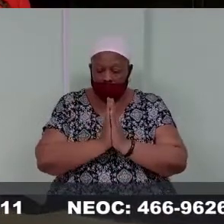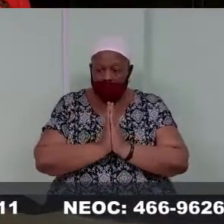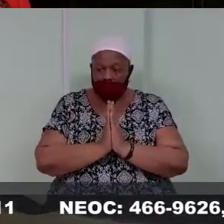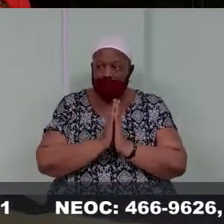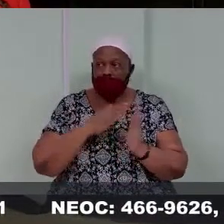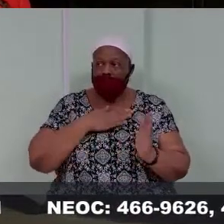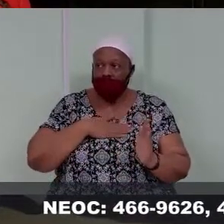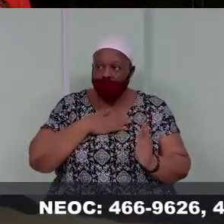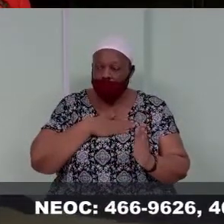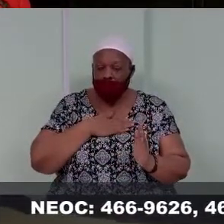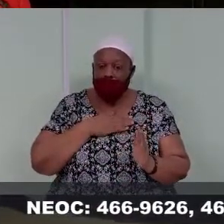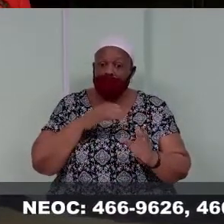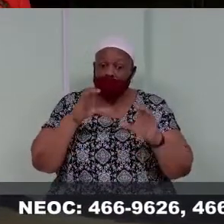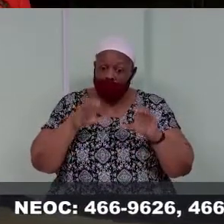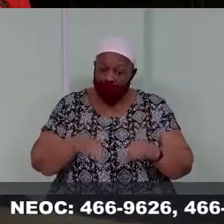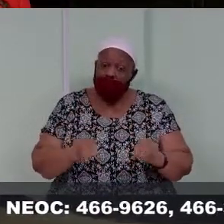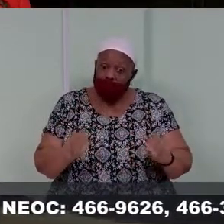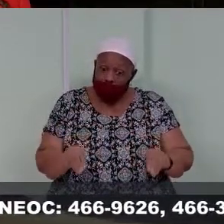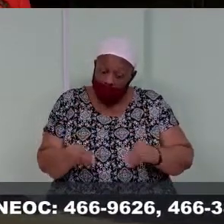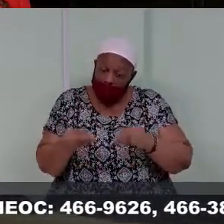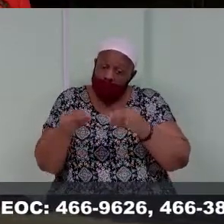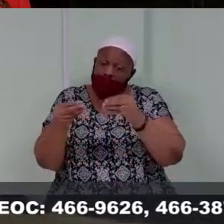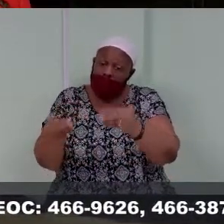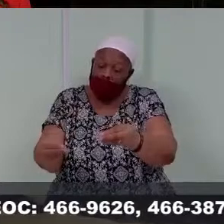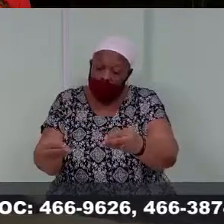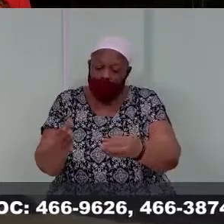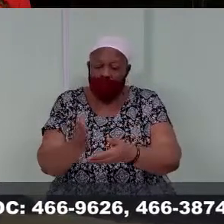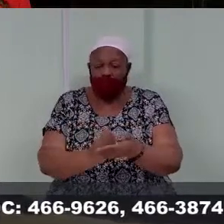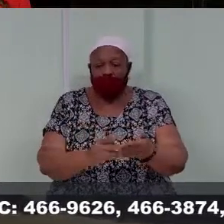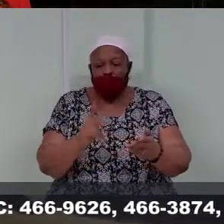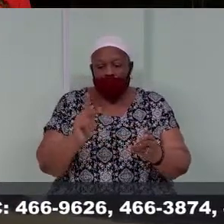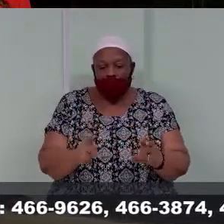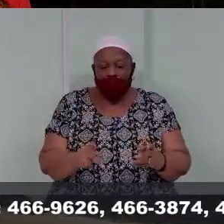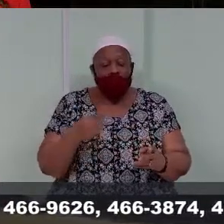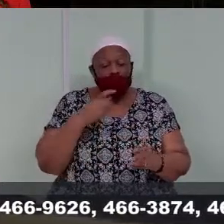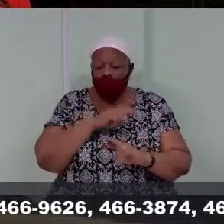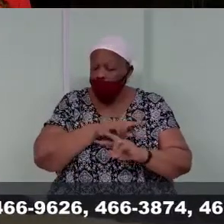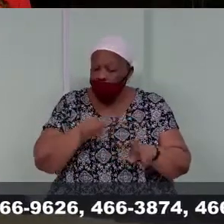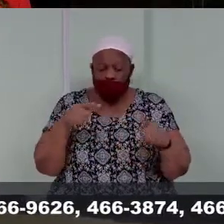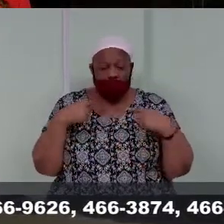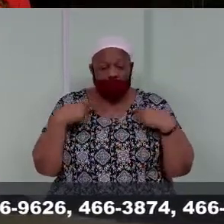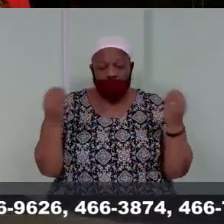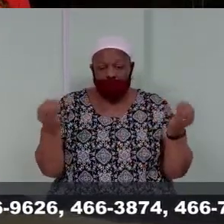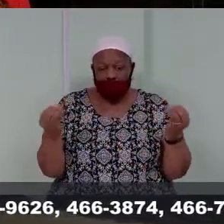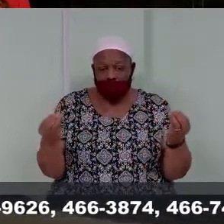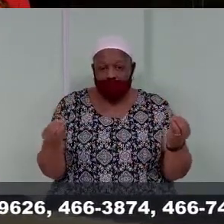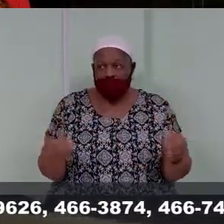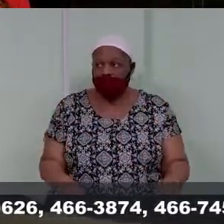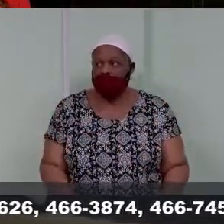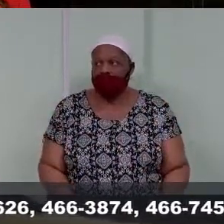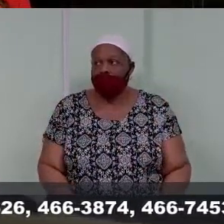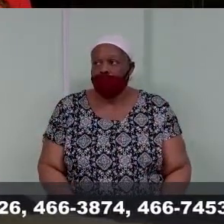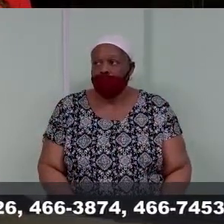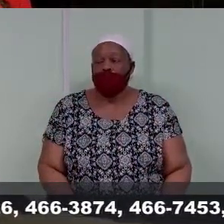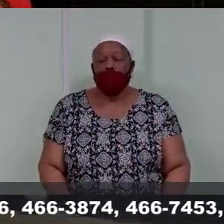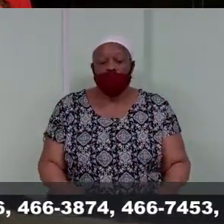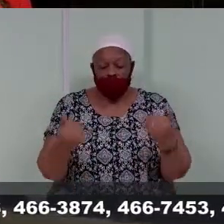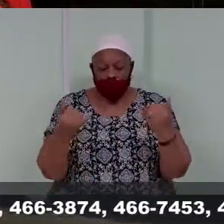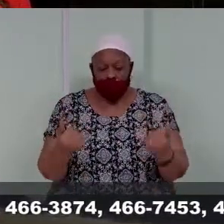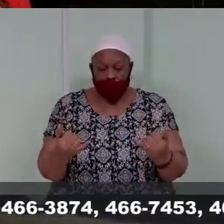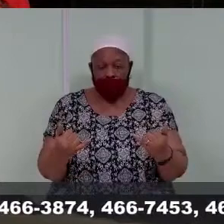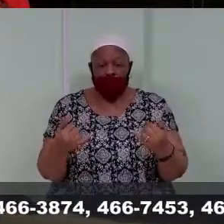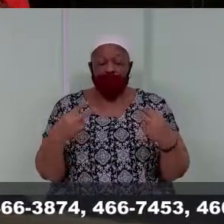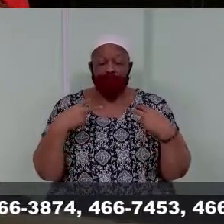They can donate as well to persons who need it. Right now we have a program where we are giving half price on every